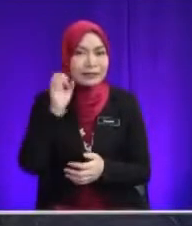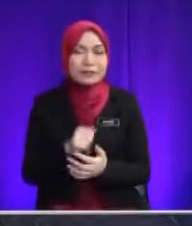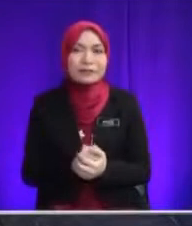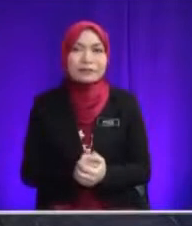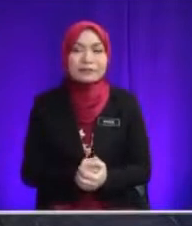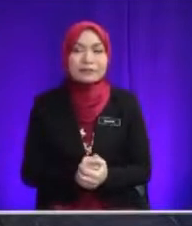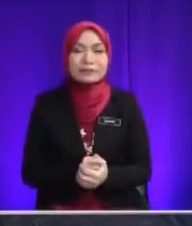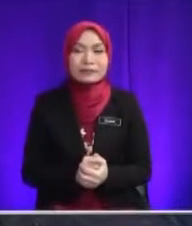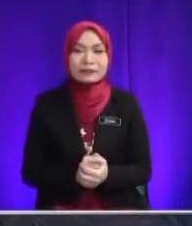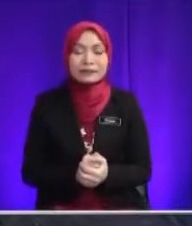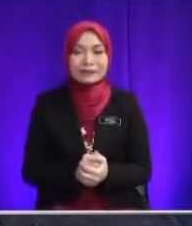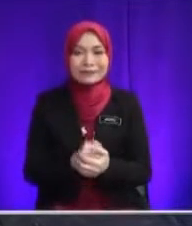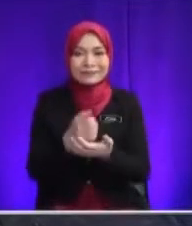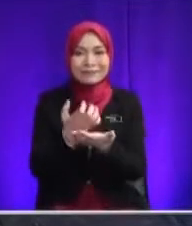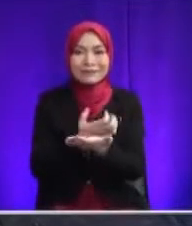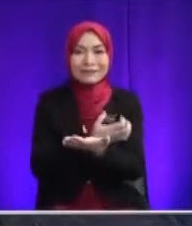Exercise 1.